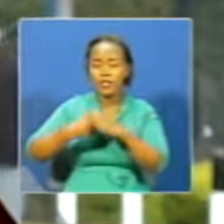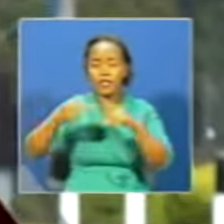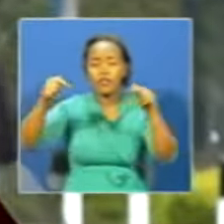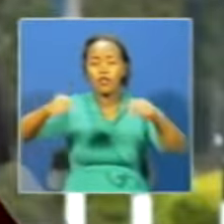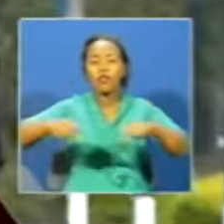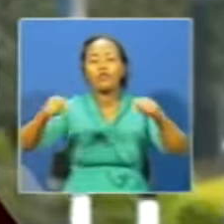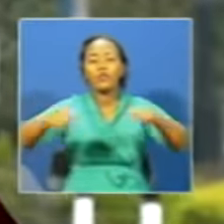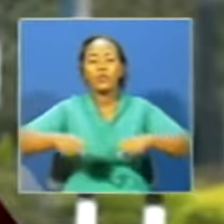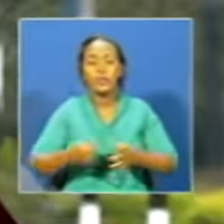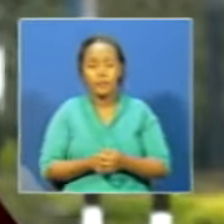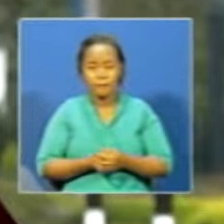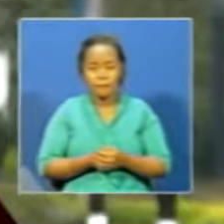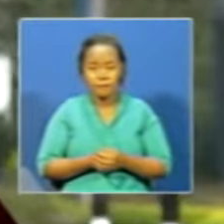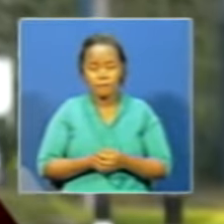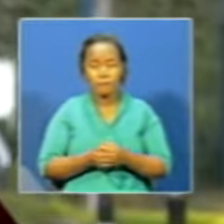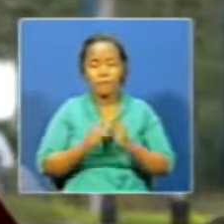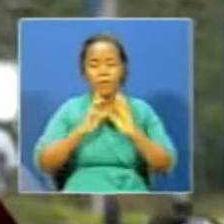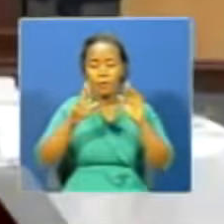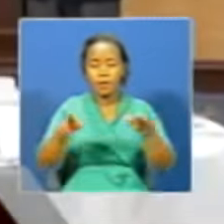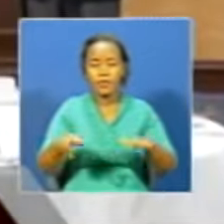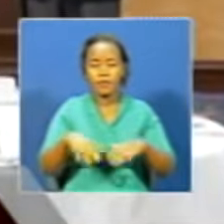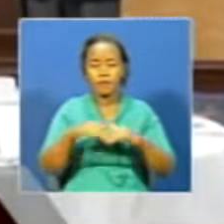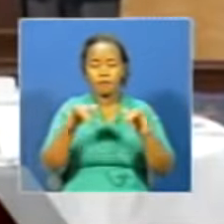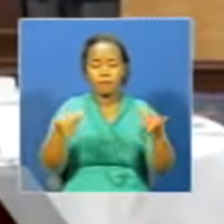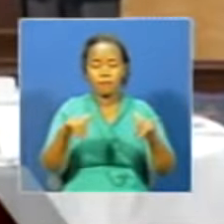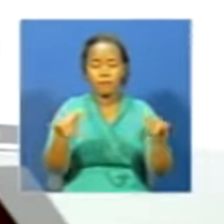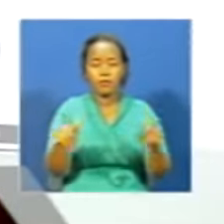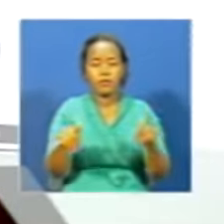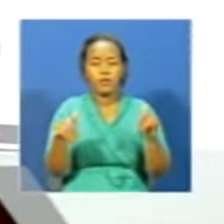Prime Edition, I'm Ruth Wamboi.